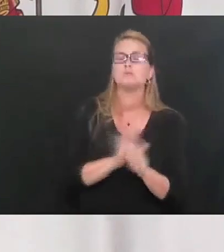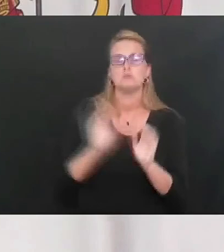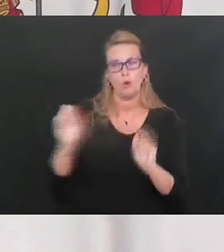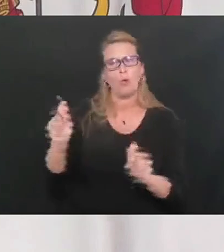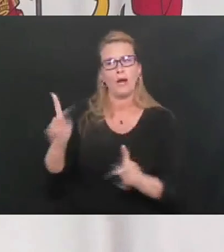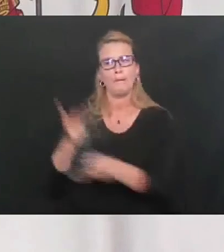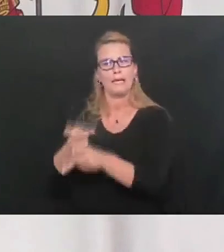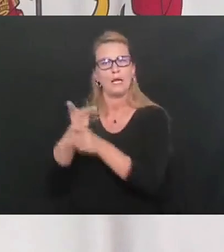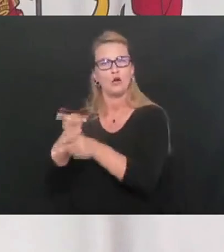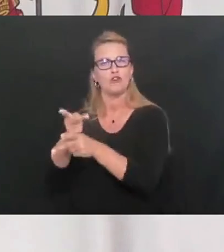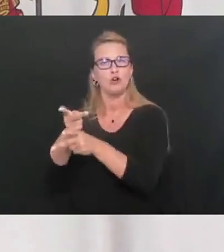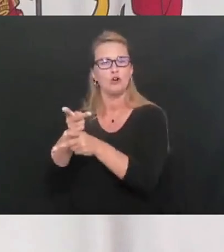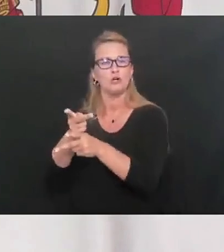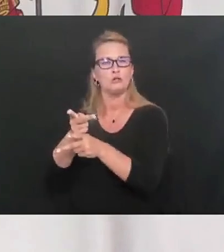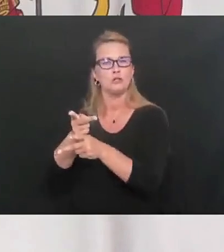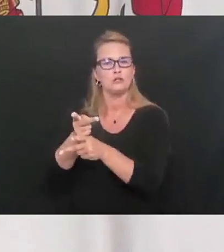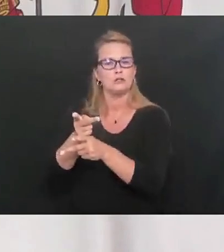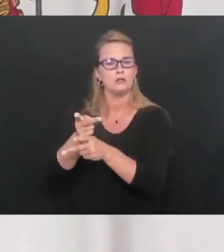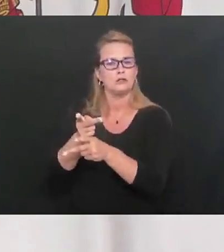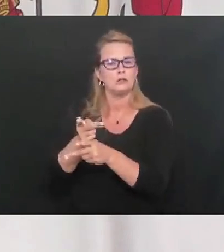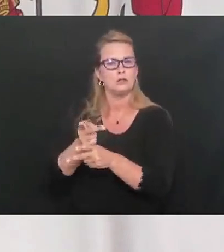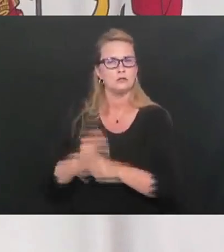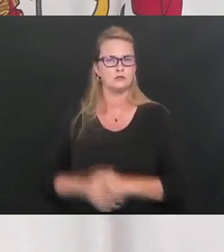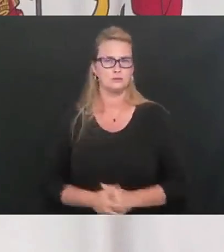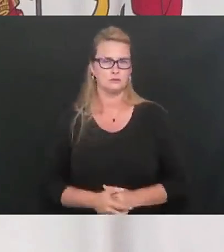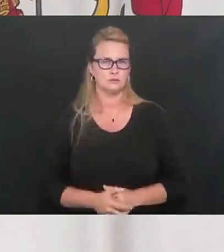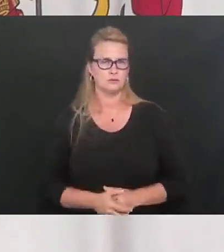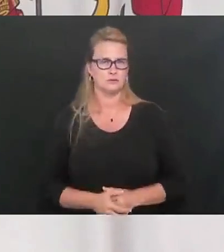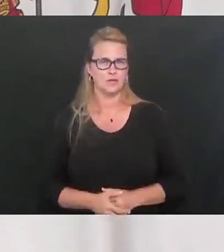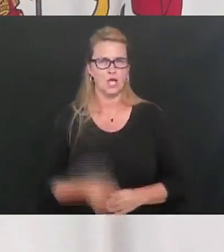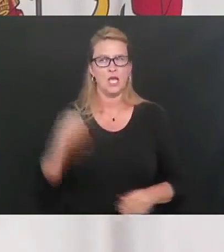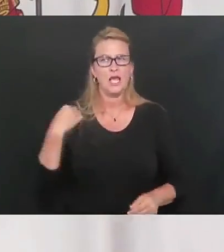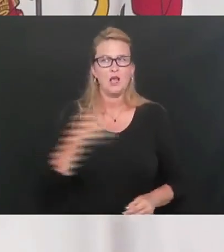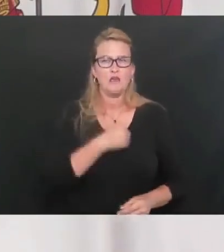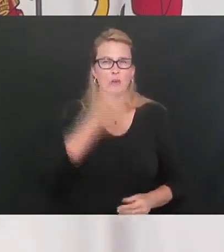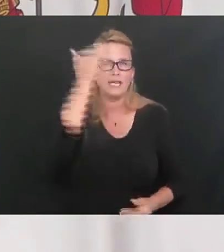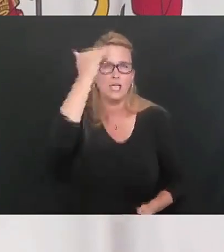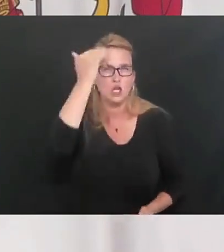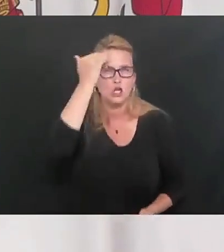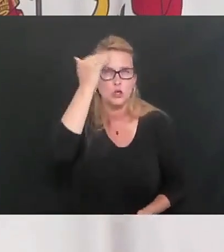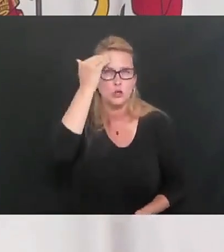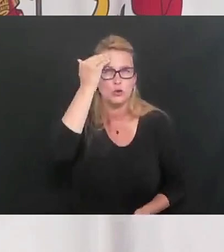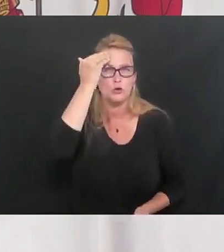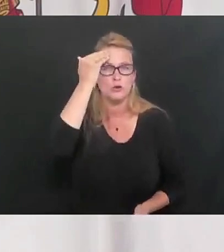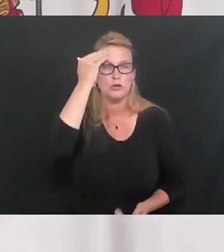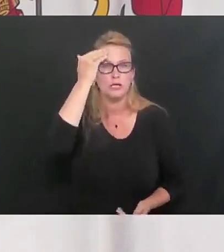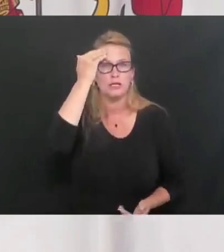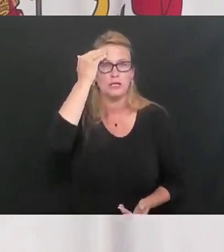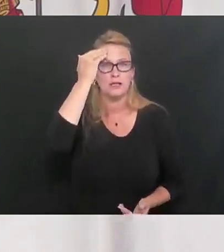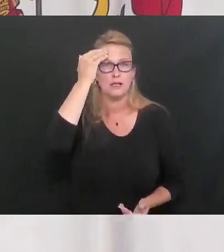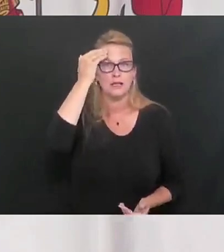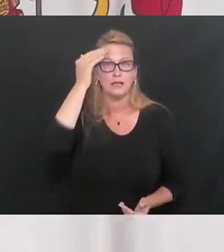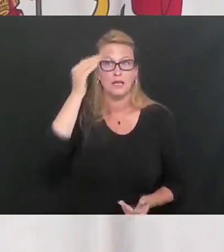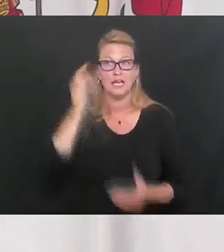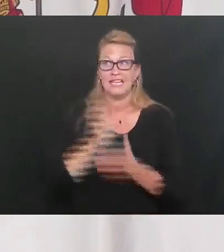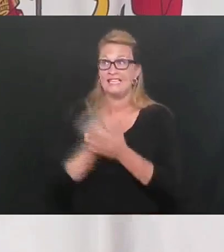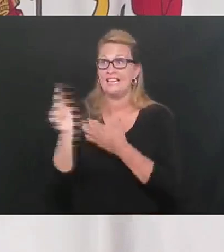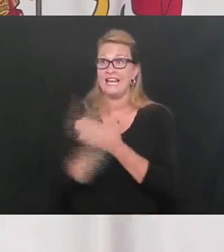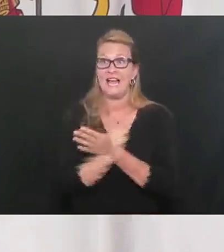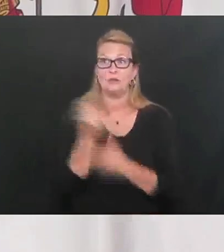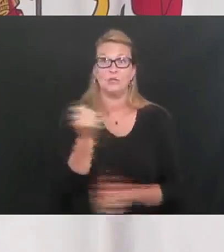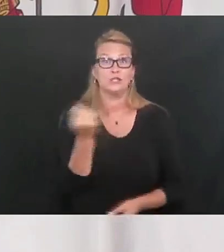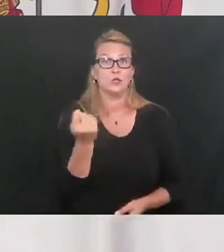careful. Be careful what you're doing. If we knew that by next